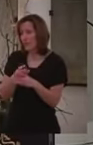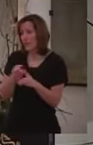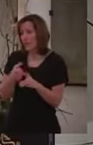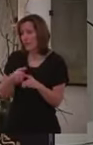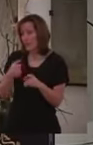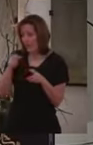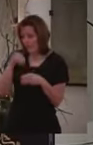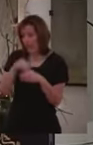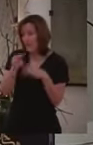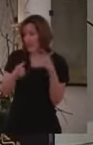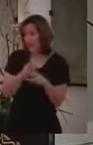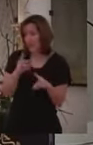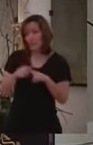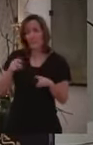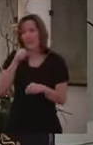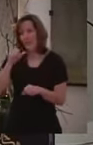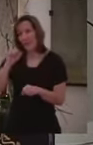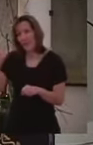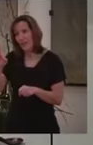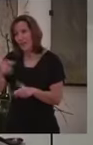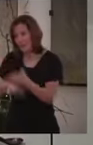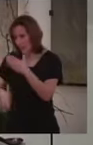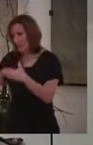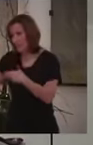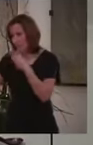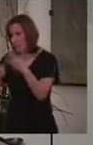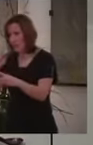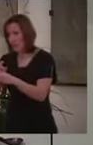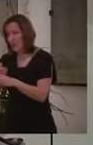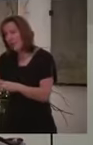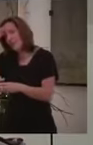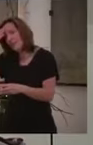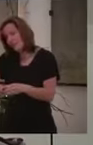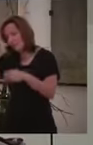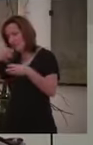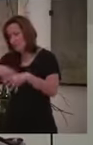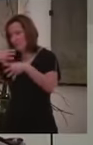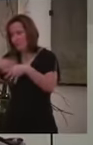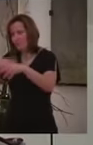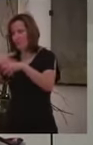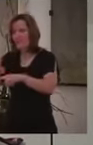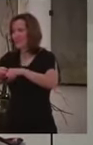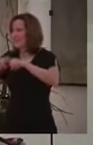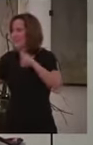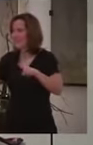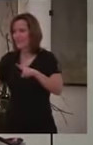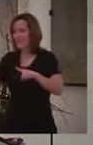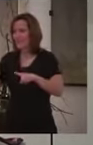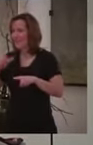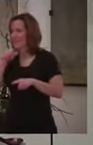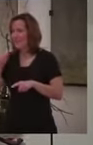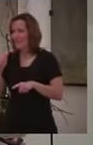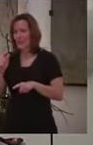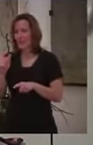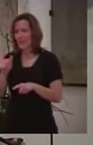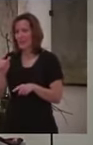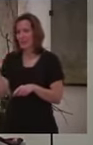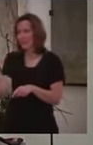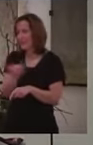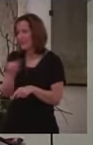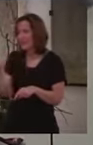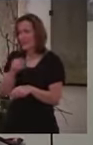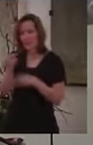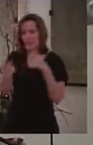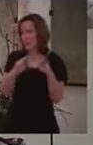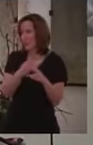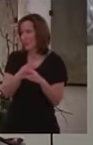of this world. They knew that they marched to a different beat from music,